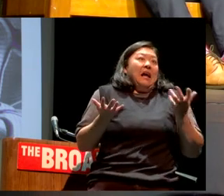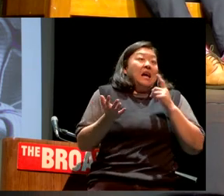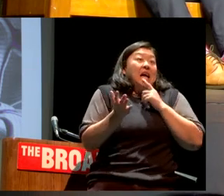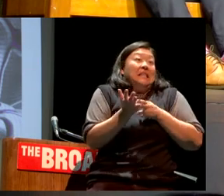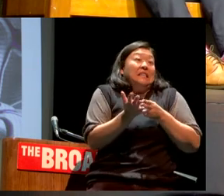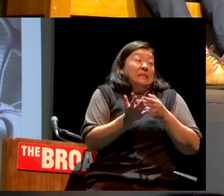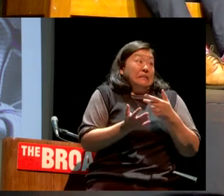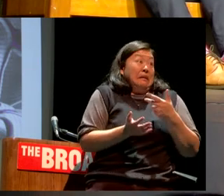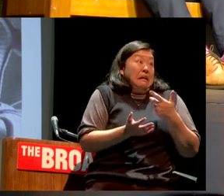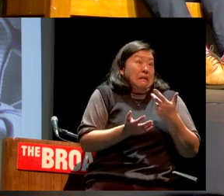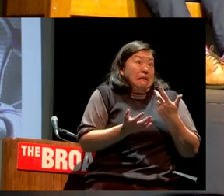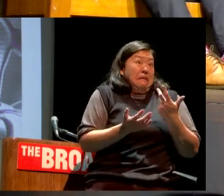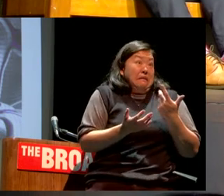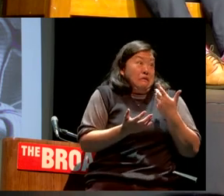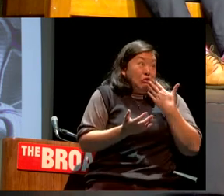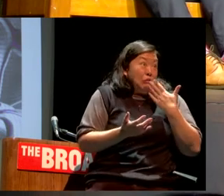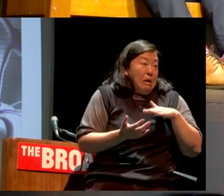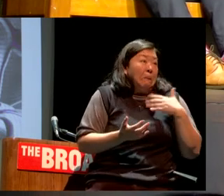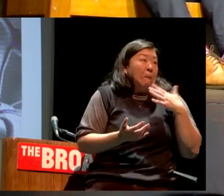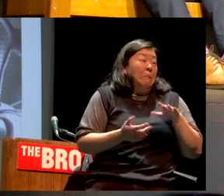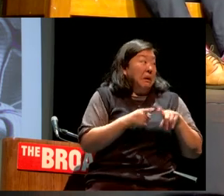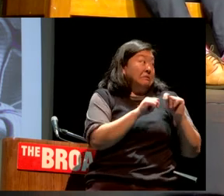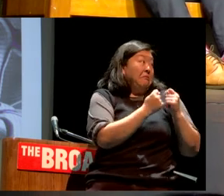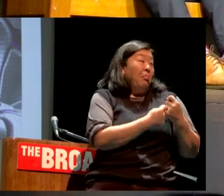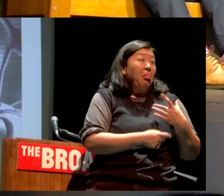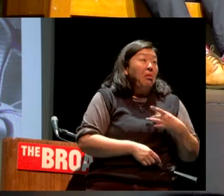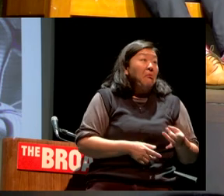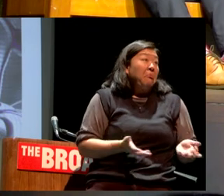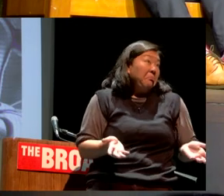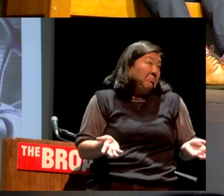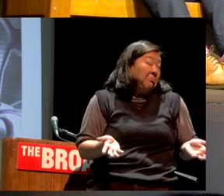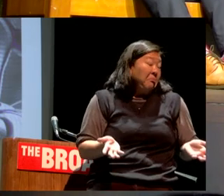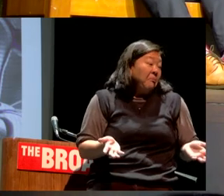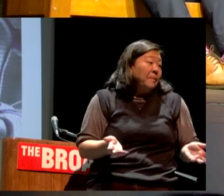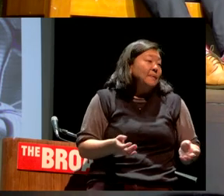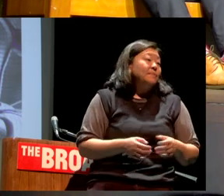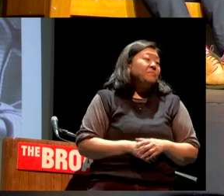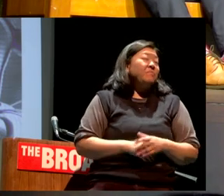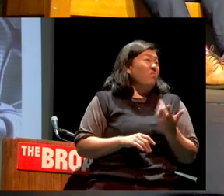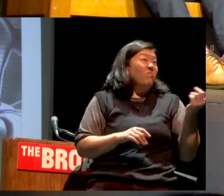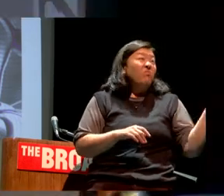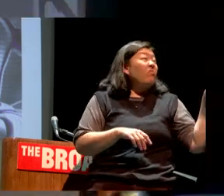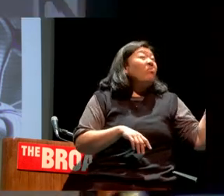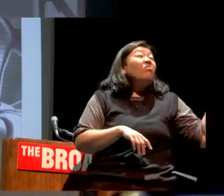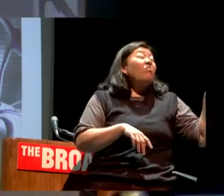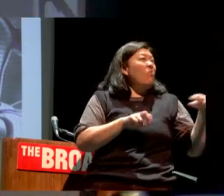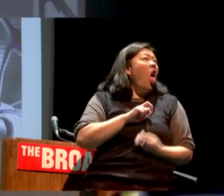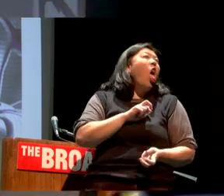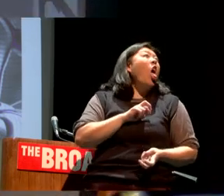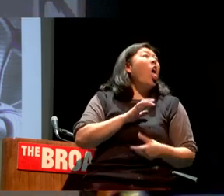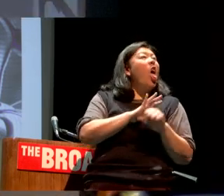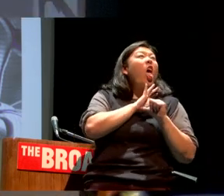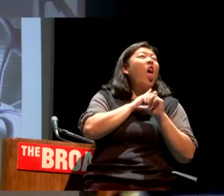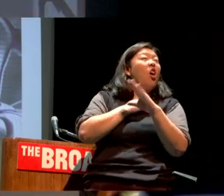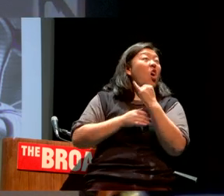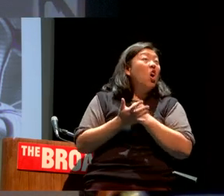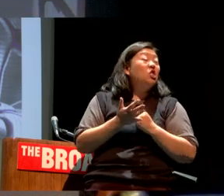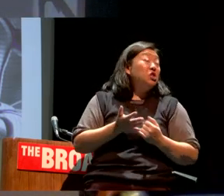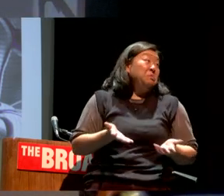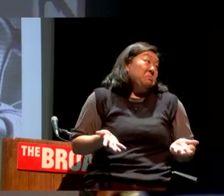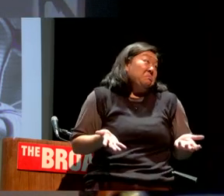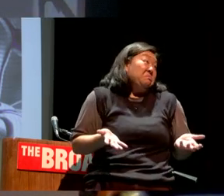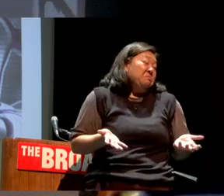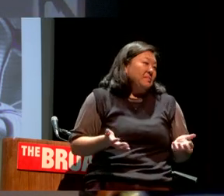Just, you know, speechless. Like, now, so we hanging a wall in the Gagosian, New York. When you have a possible